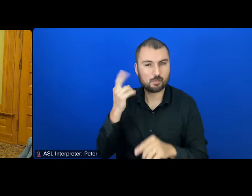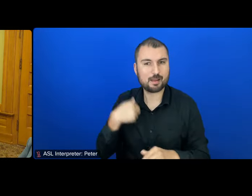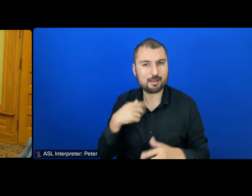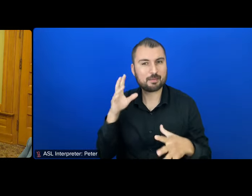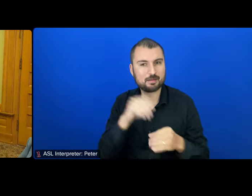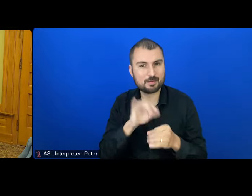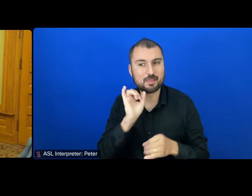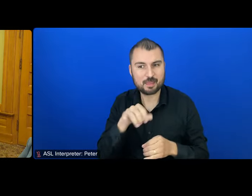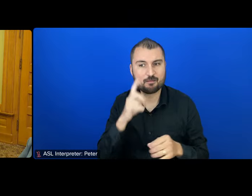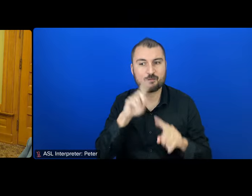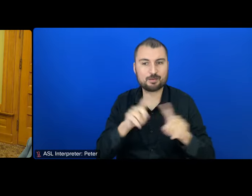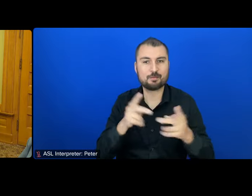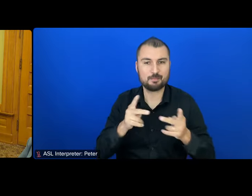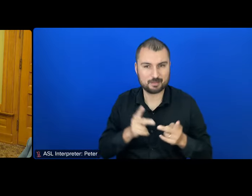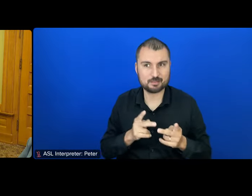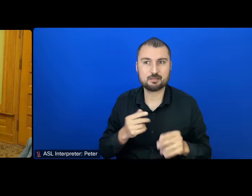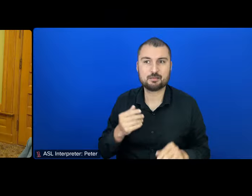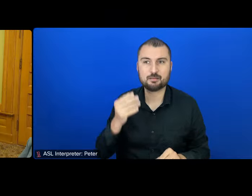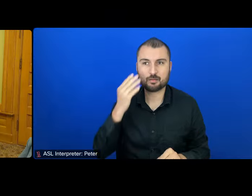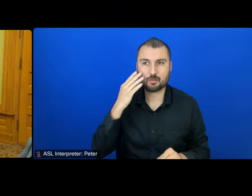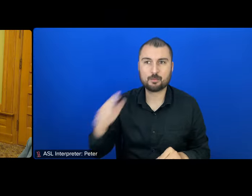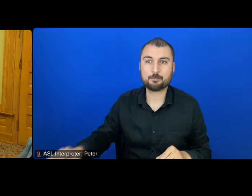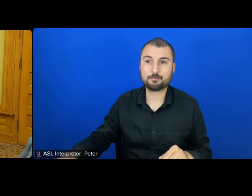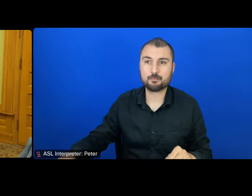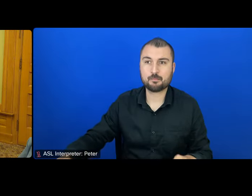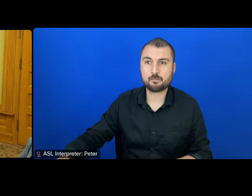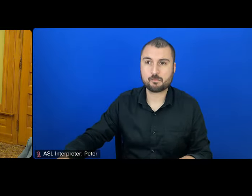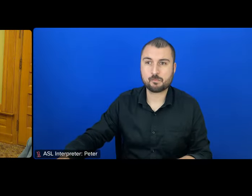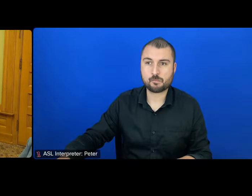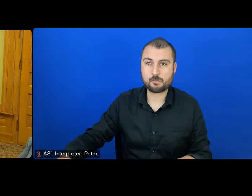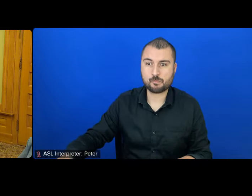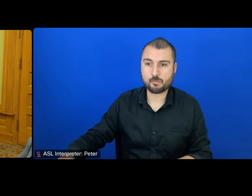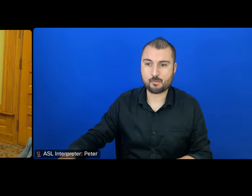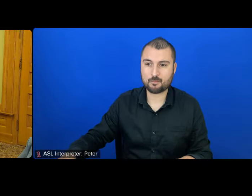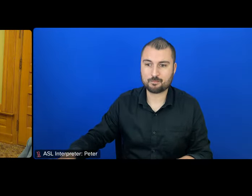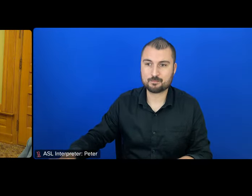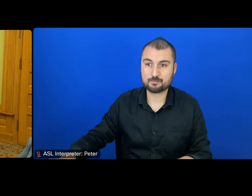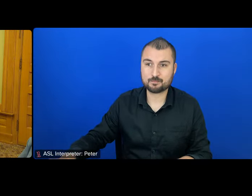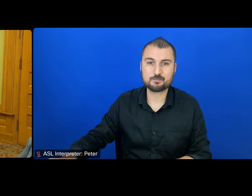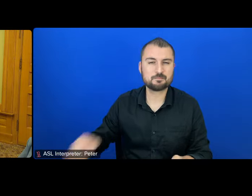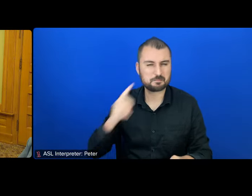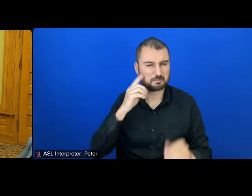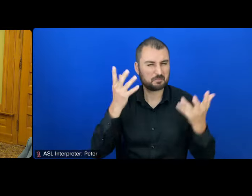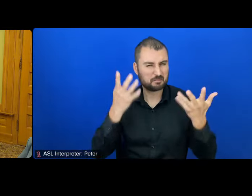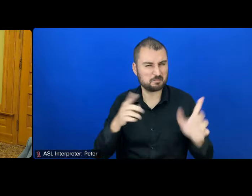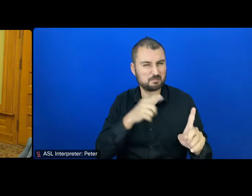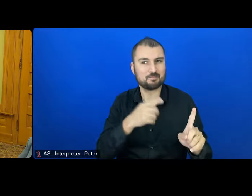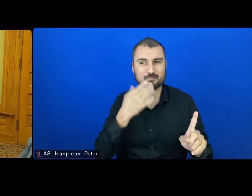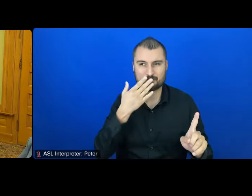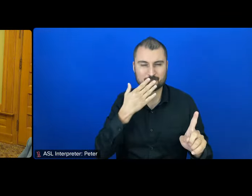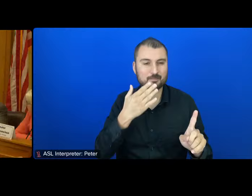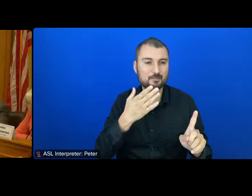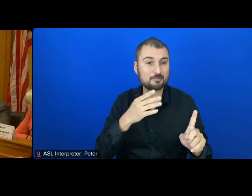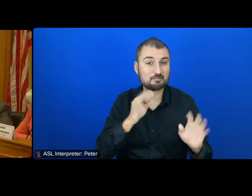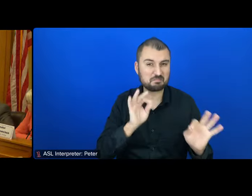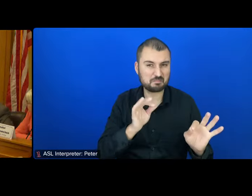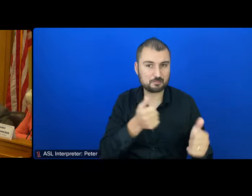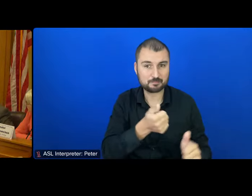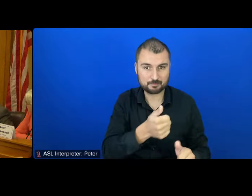looking at spaces that we could accommodate for. Okay. I think that's all for now. Thank you both, and thank you, Mr. Chair.